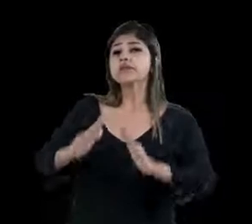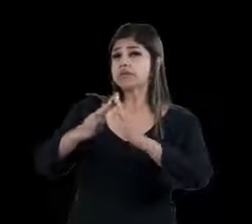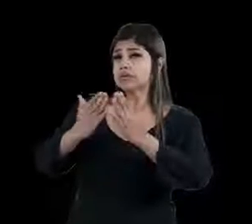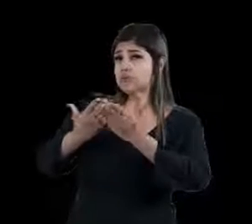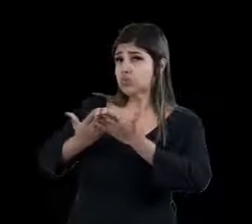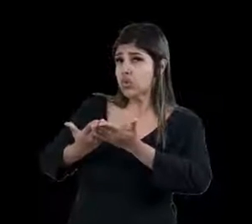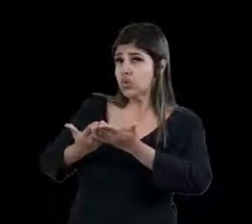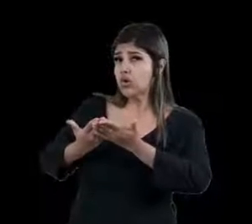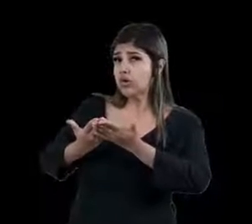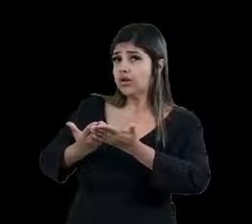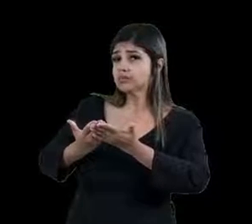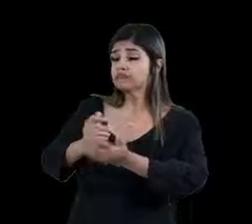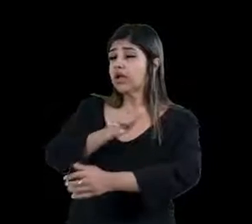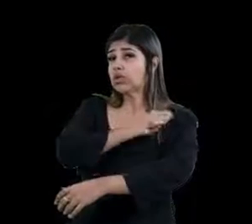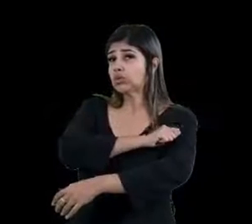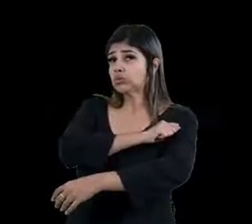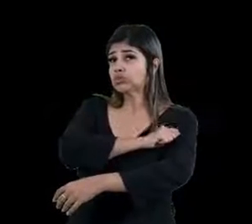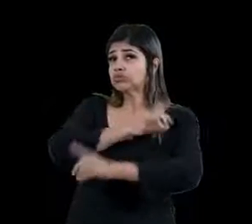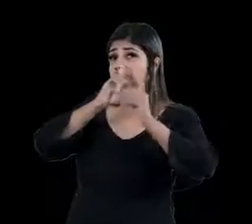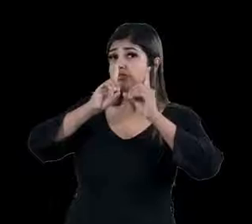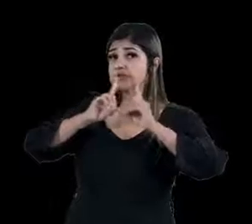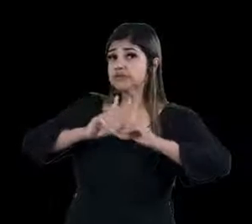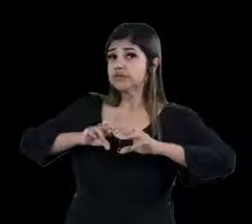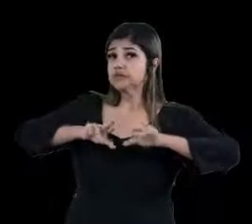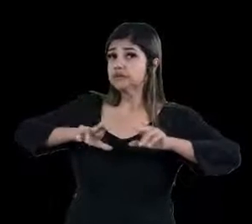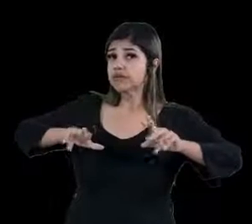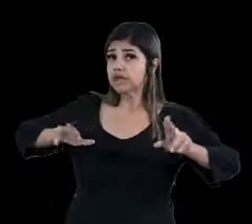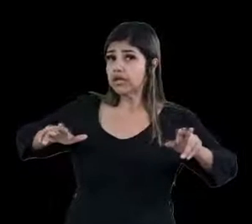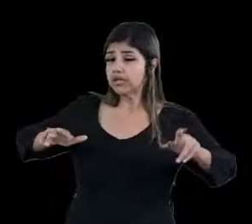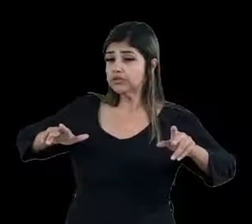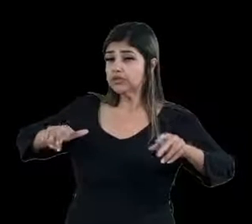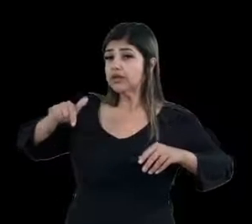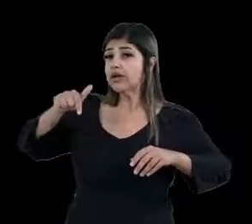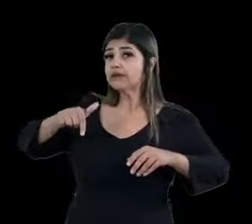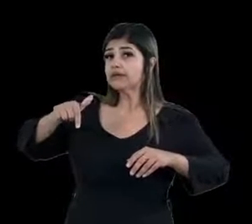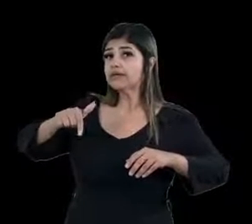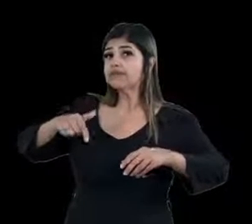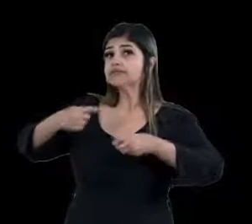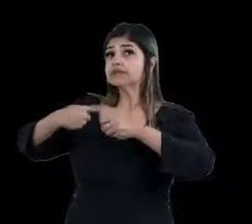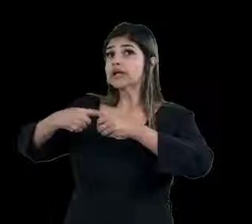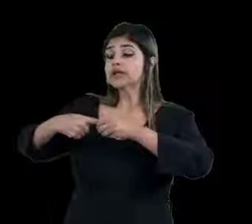It is a school that attends students with multiple disabilities here in the city of São Paulo.